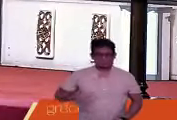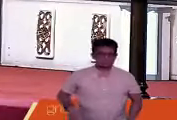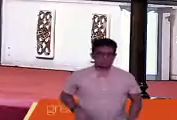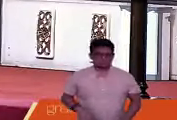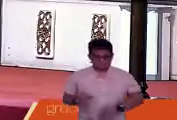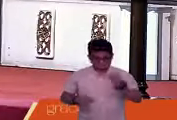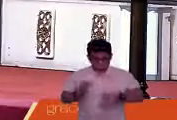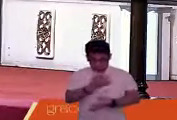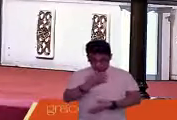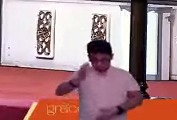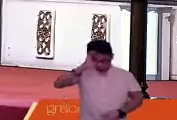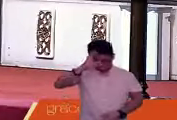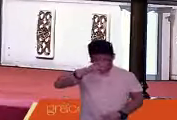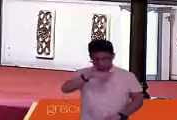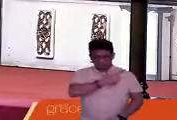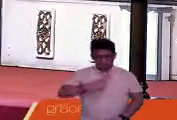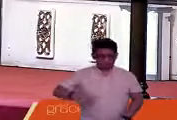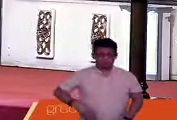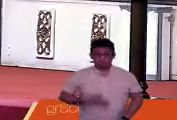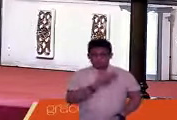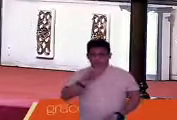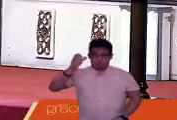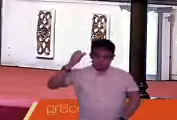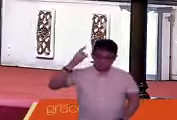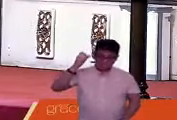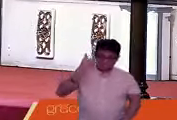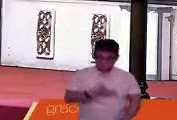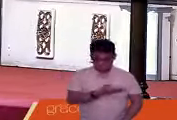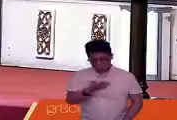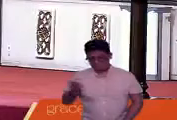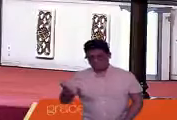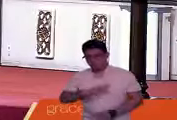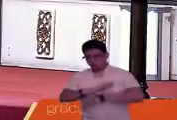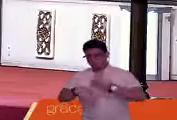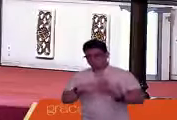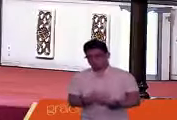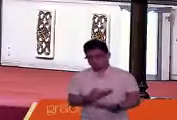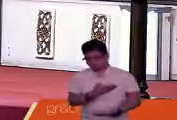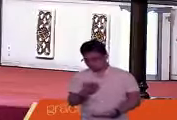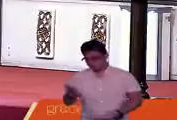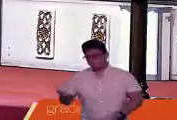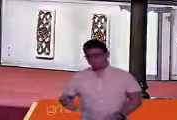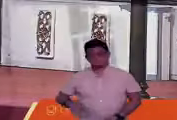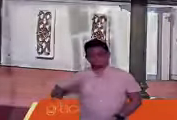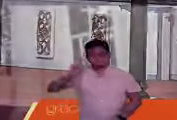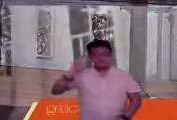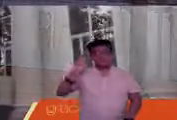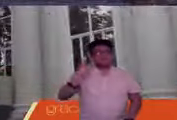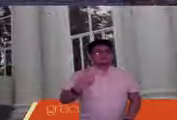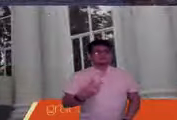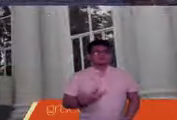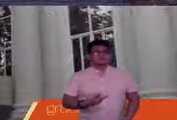things. Kung magsikta sa Ginoo, makasabot ta mga kaigsunan. Understand all things. Number two,